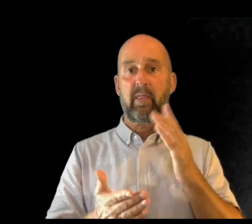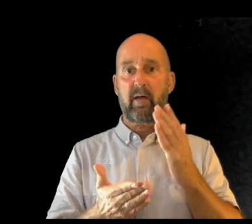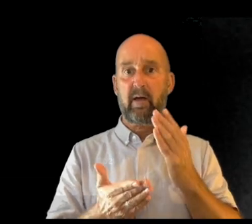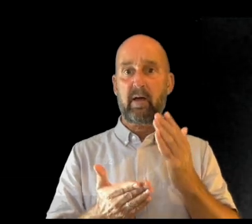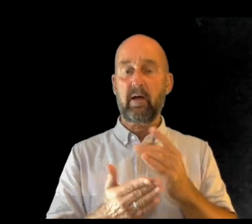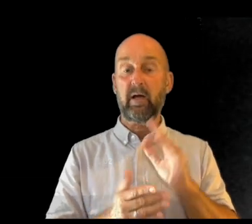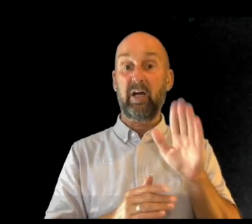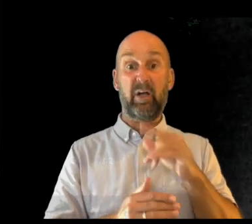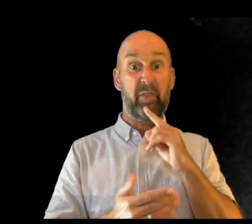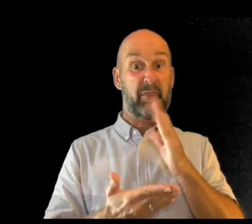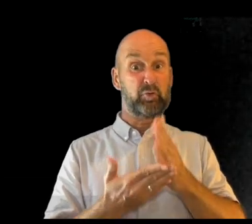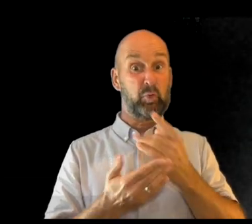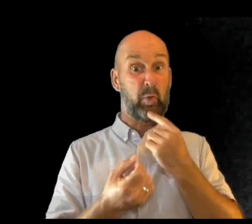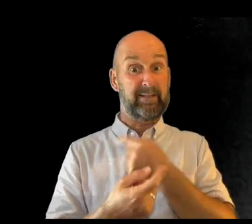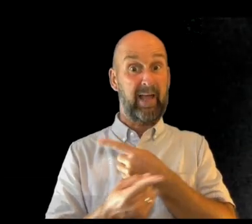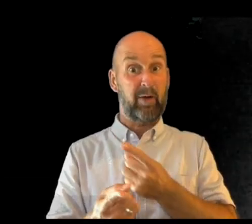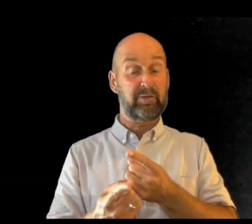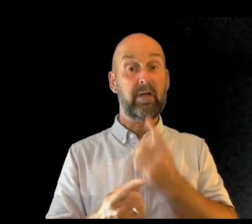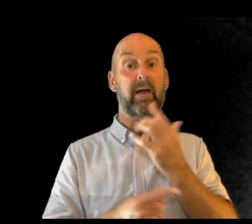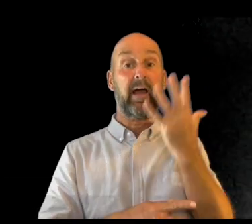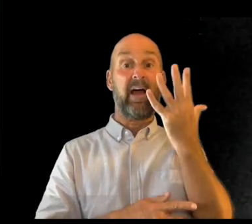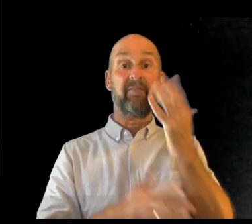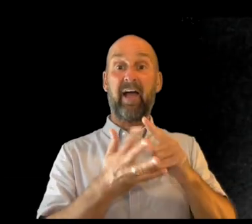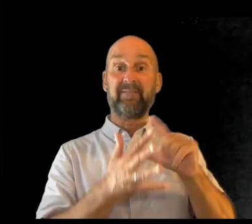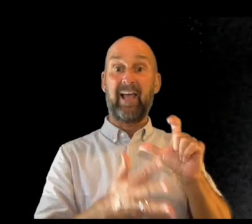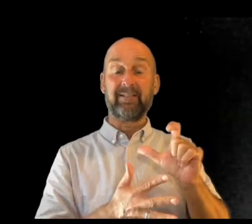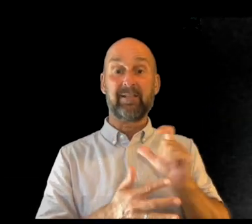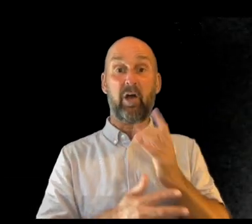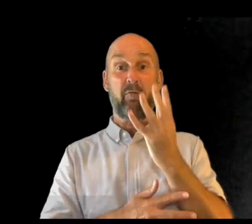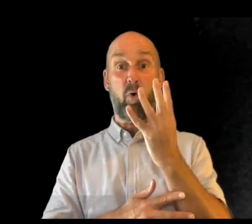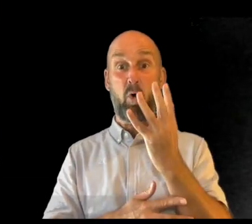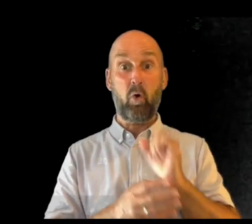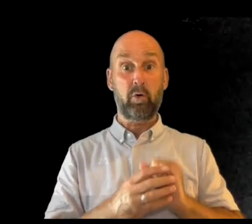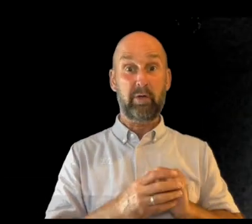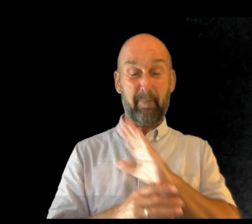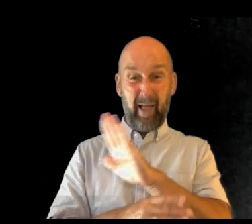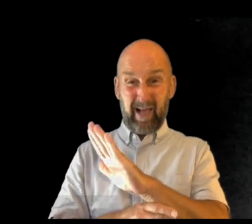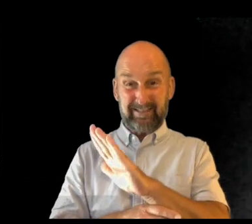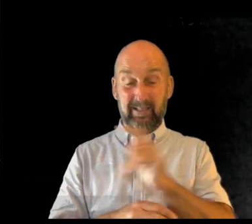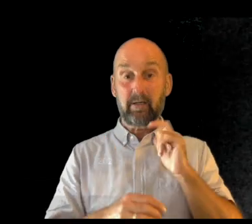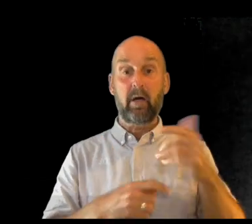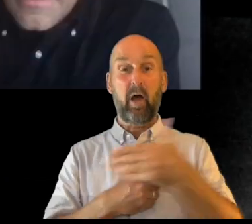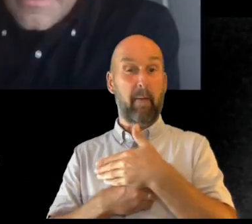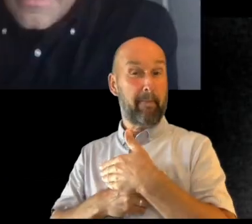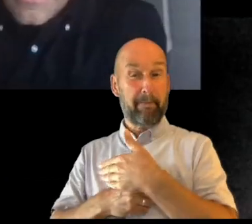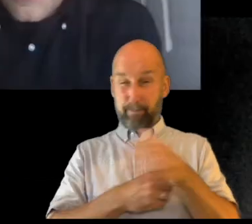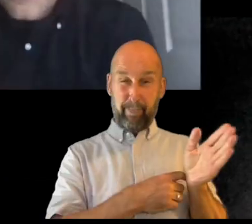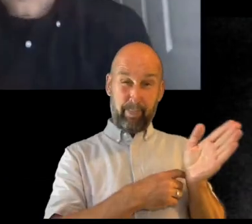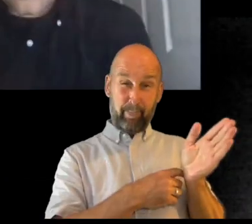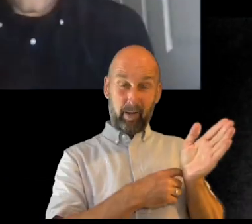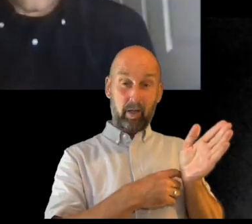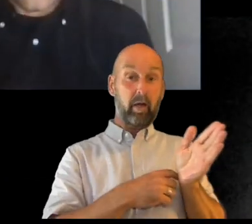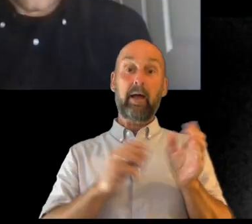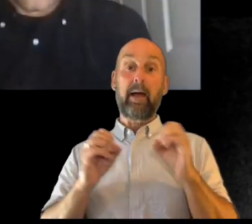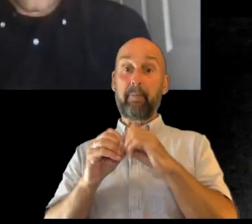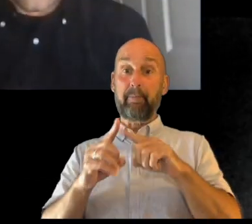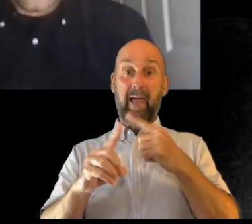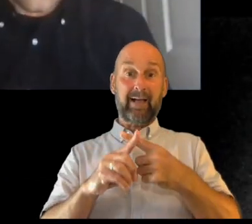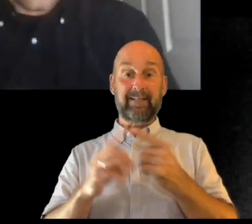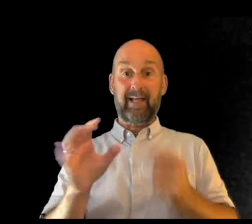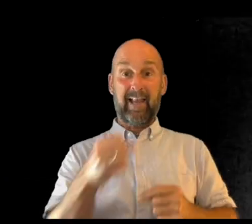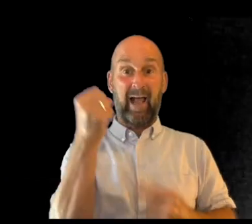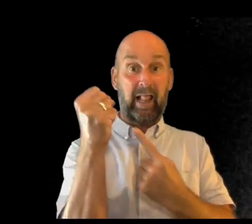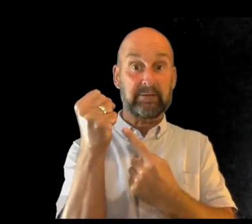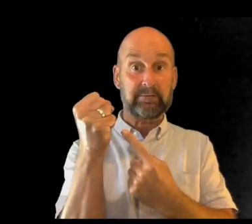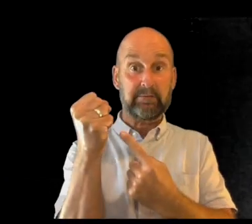of the bag. Honey? 5 seconds. 4. Bex! The backstage door bursts open. Bex appears, necklace